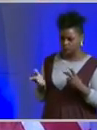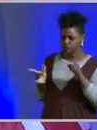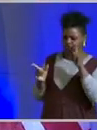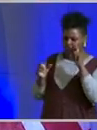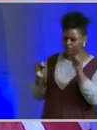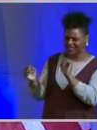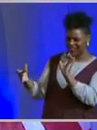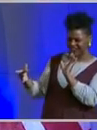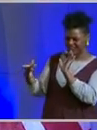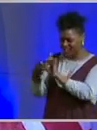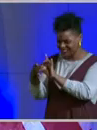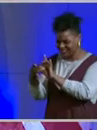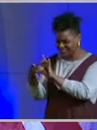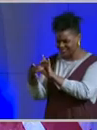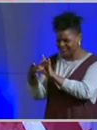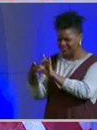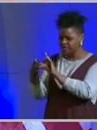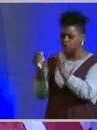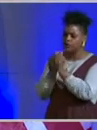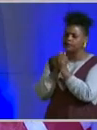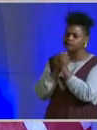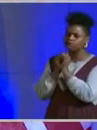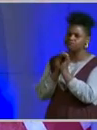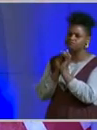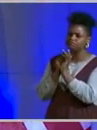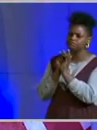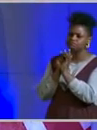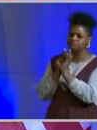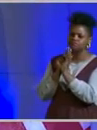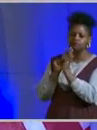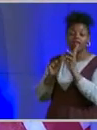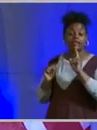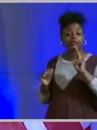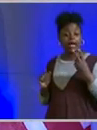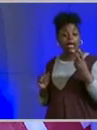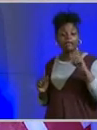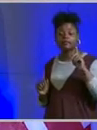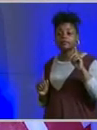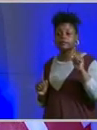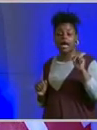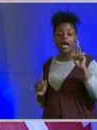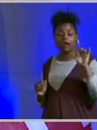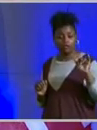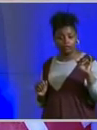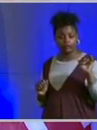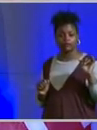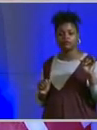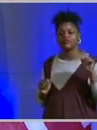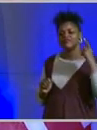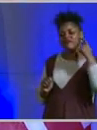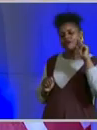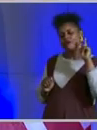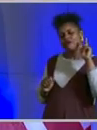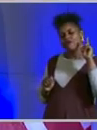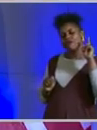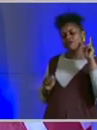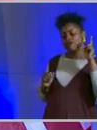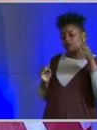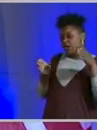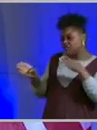connect with secondary pathways for career and technical education, or